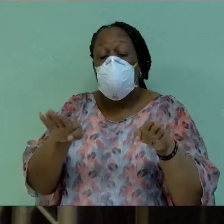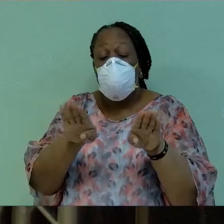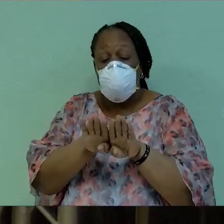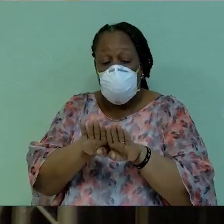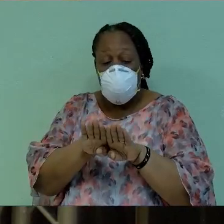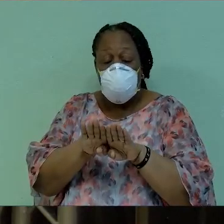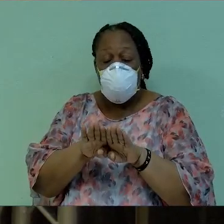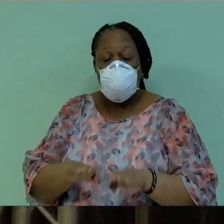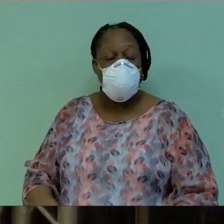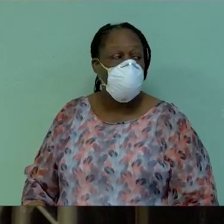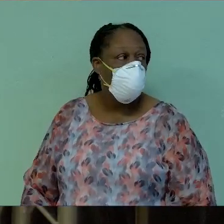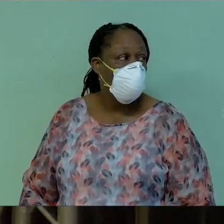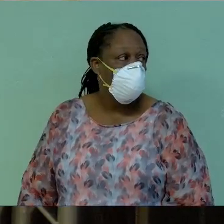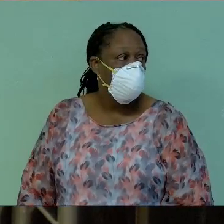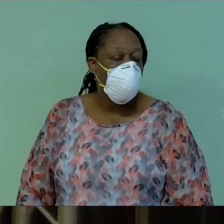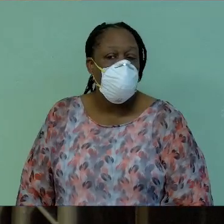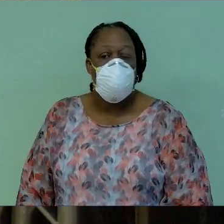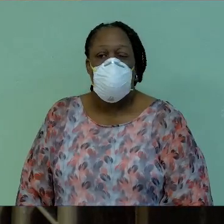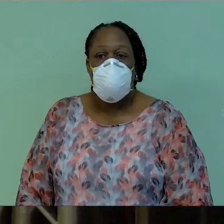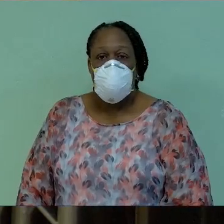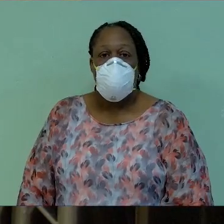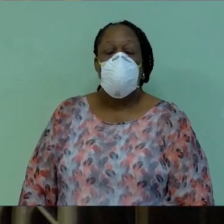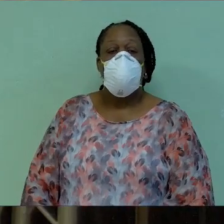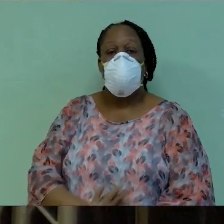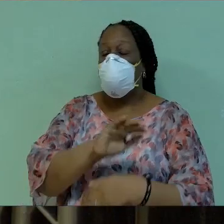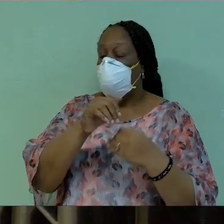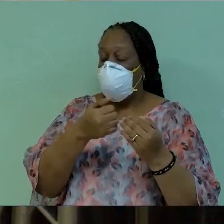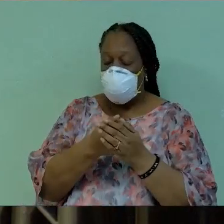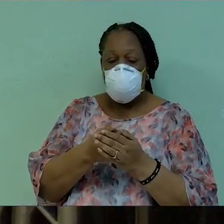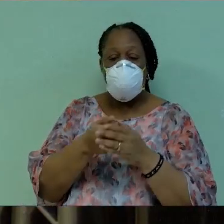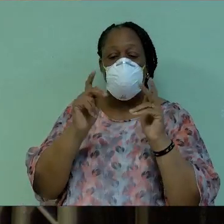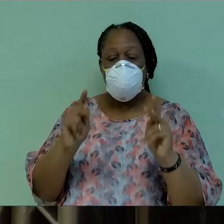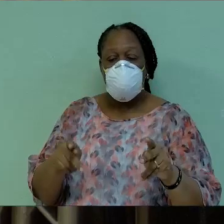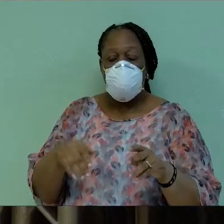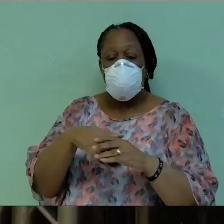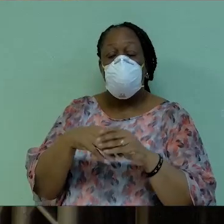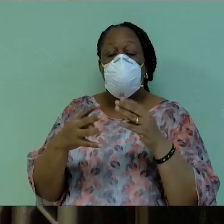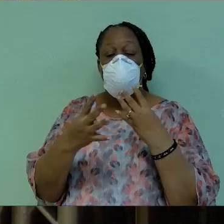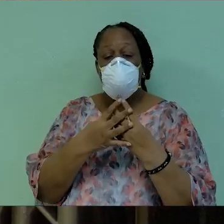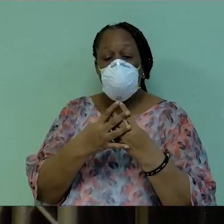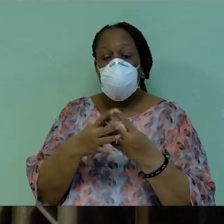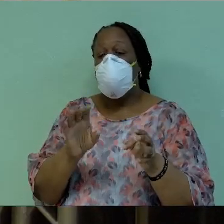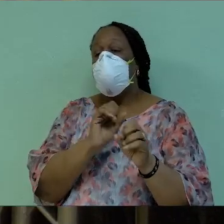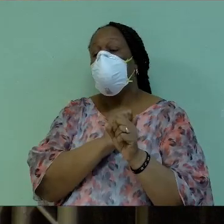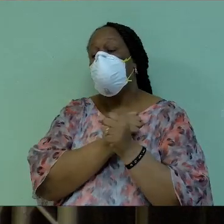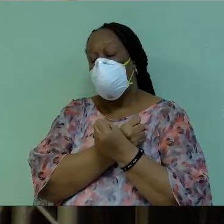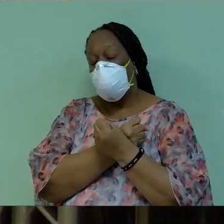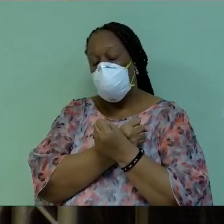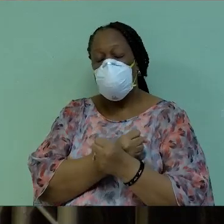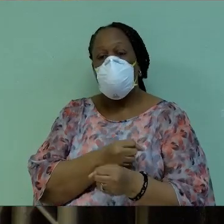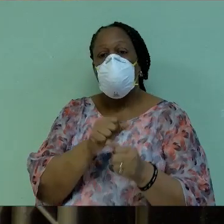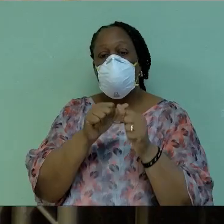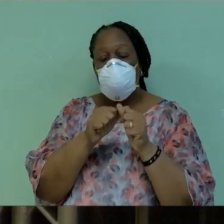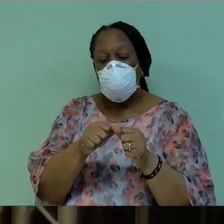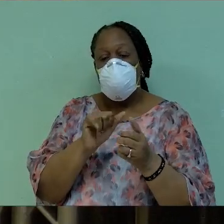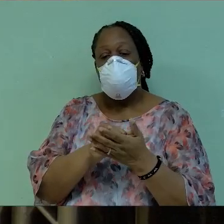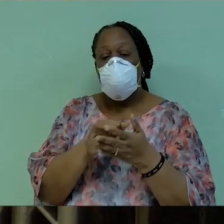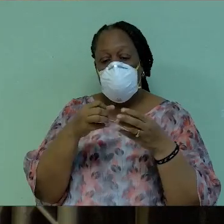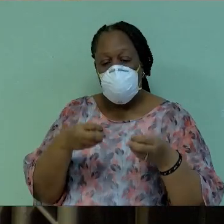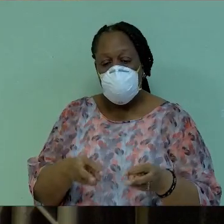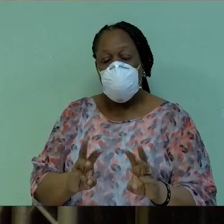time being, the inmates are safe at Her Majesty's Prison, the staff are safe at Her Majesty's Prison, and we continue